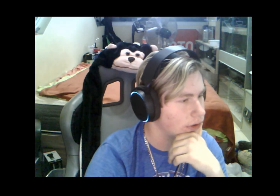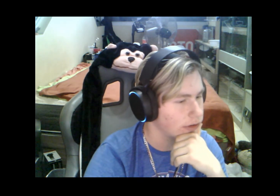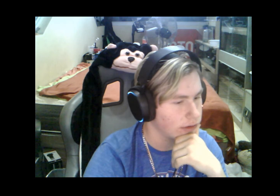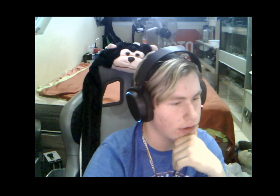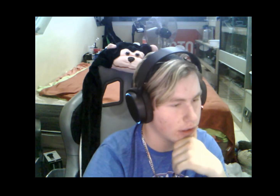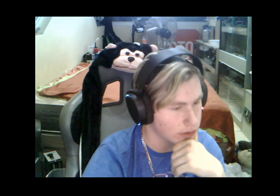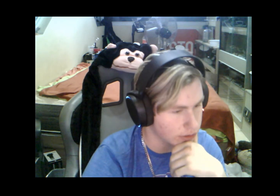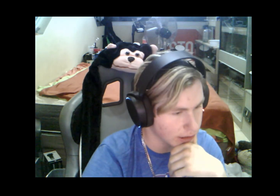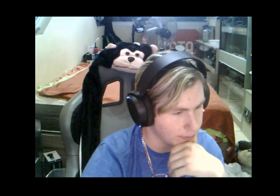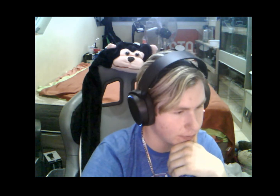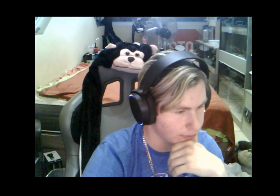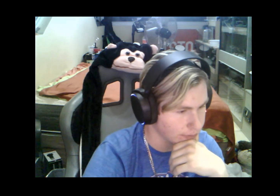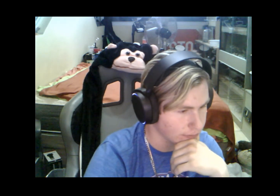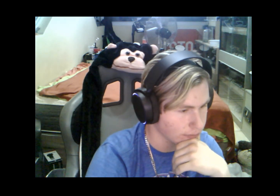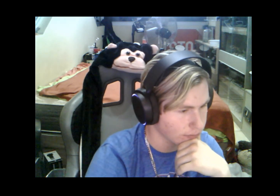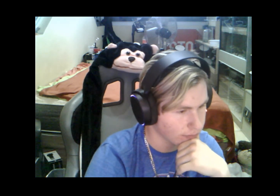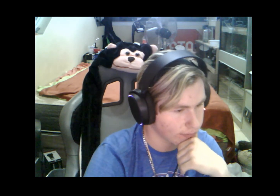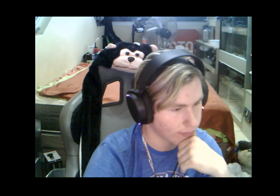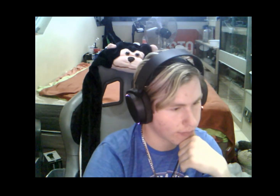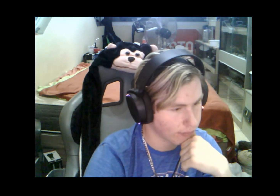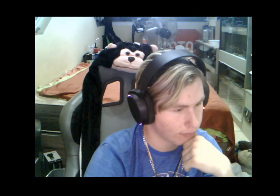people on stream.